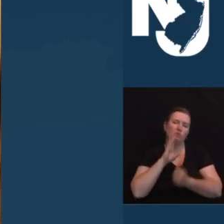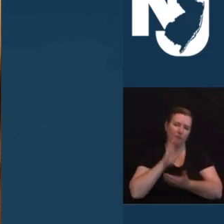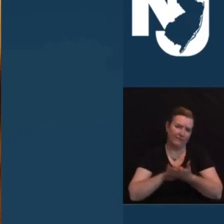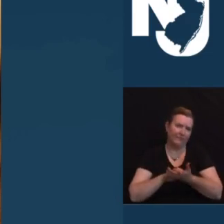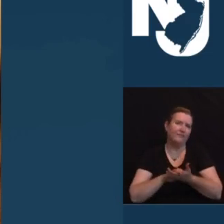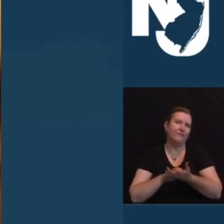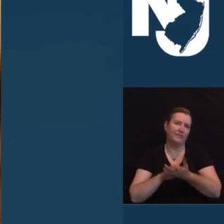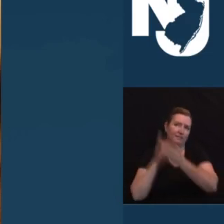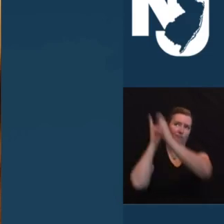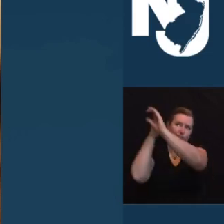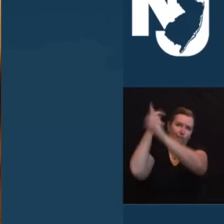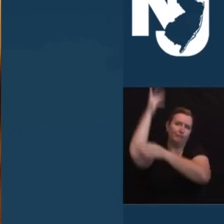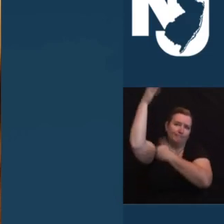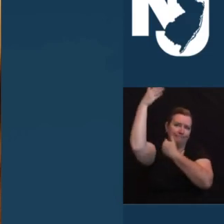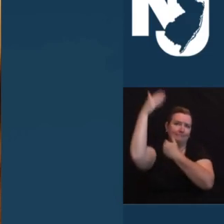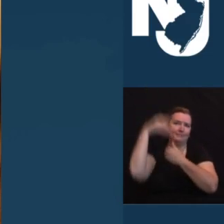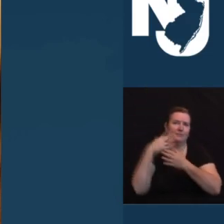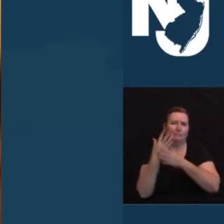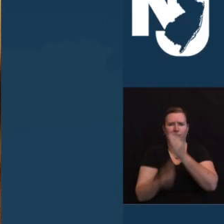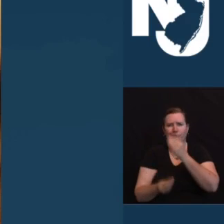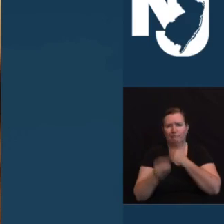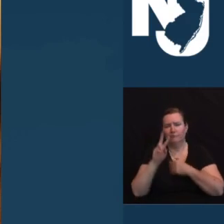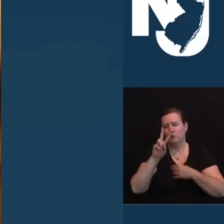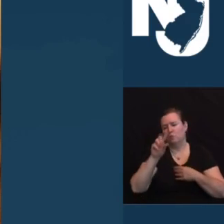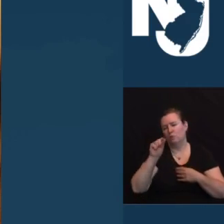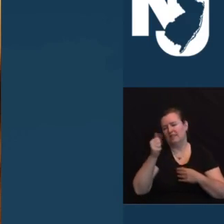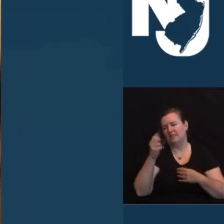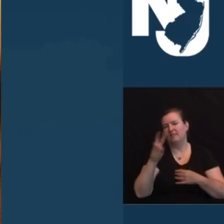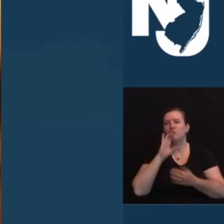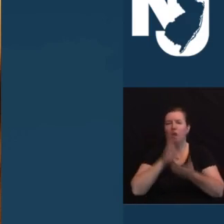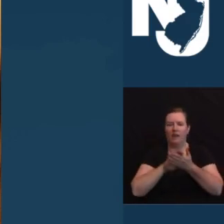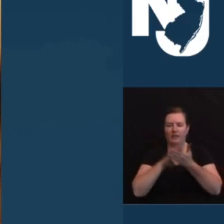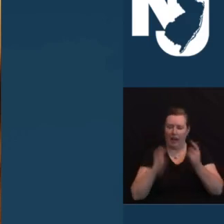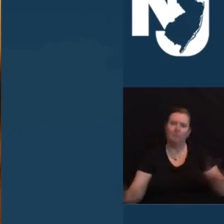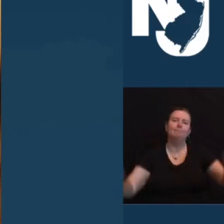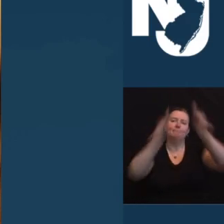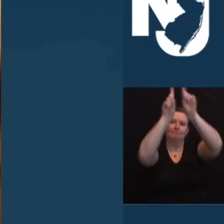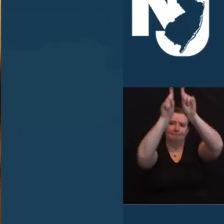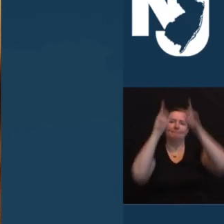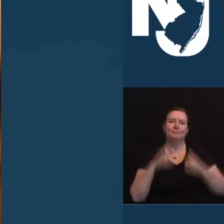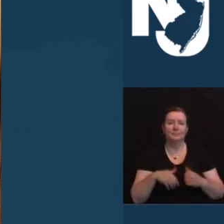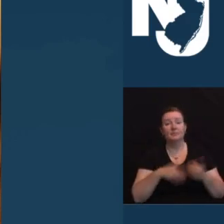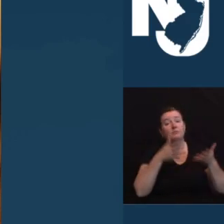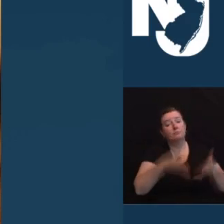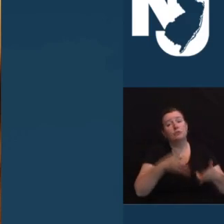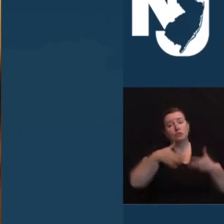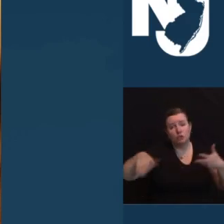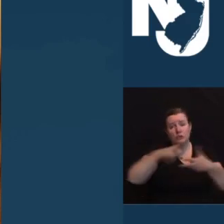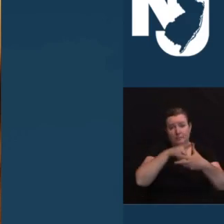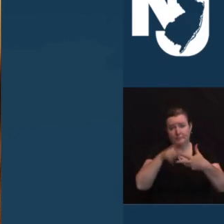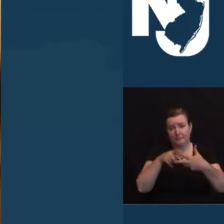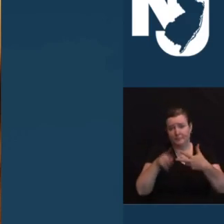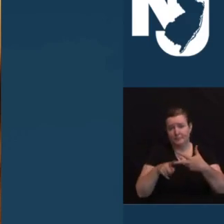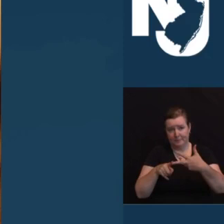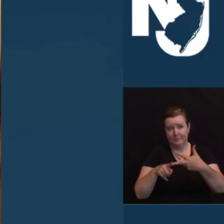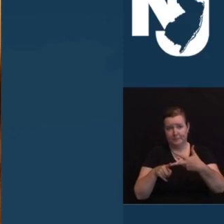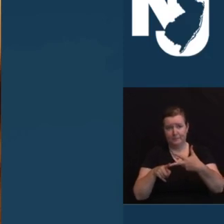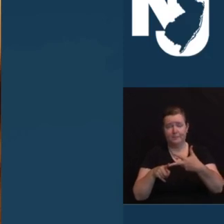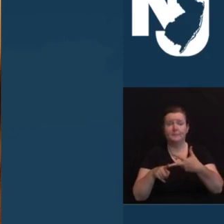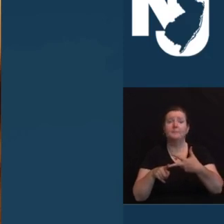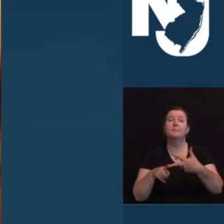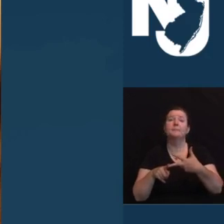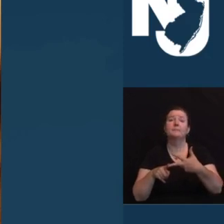we lost in the year 2017. He leaves behind their children, so three guys, Thomas Jr., James, William, two of whom are